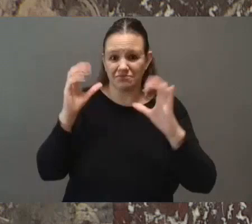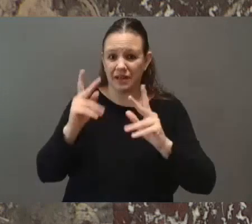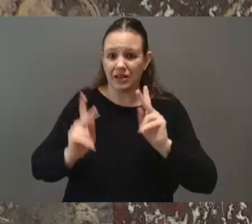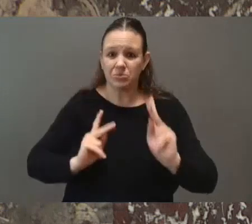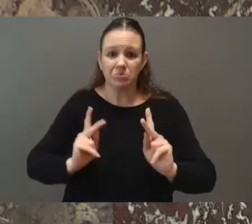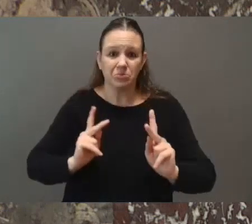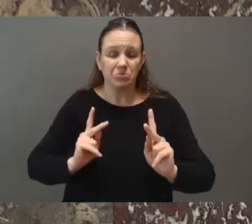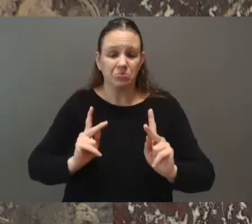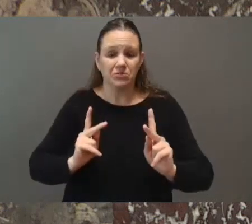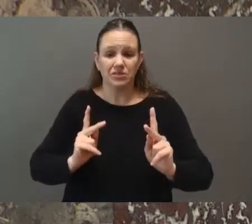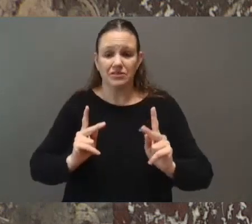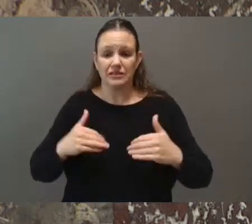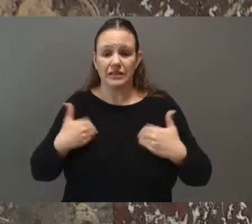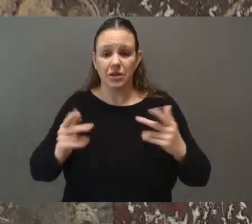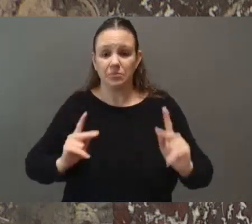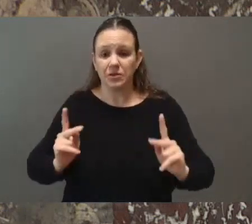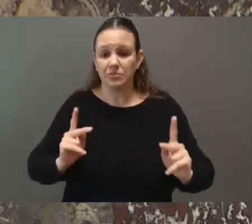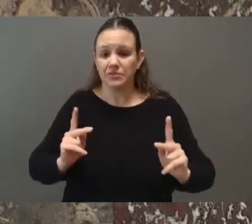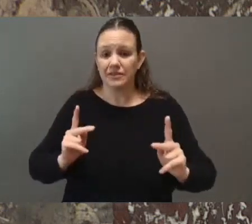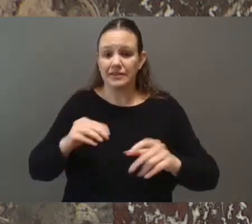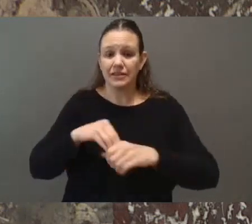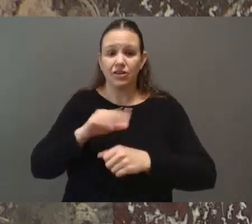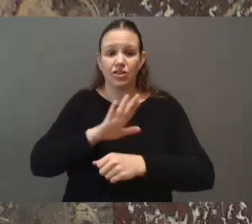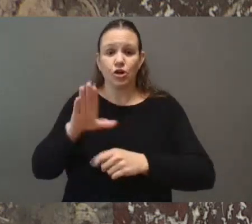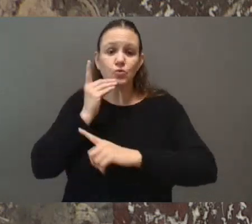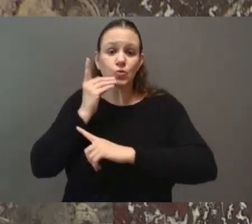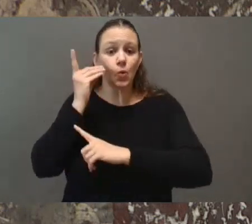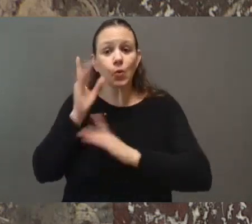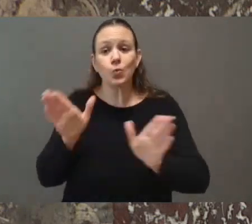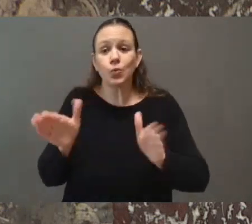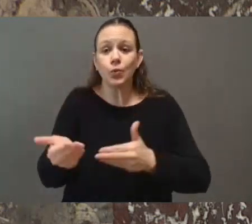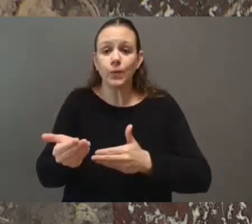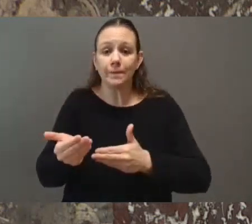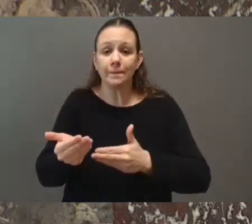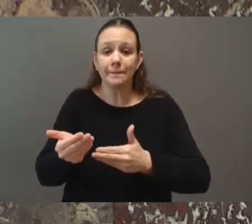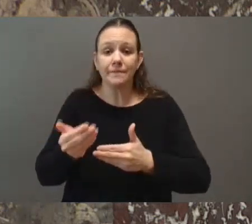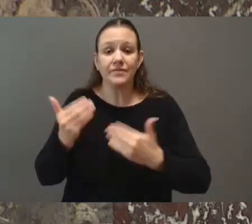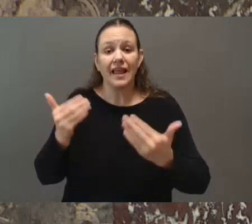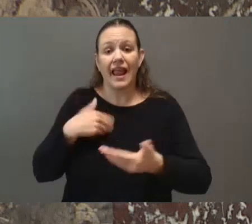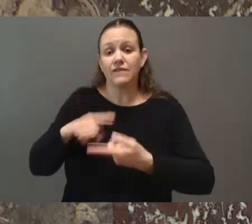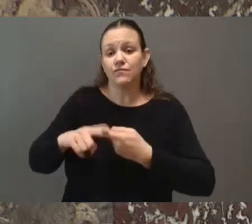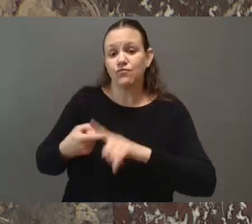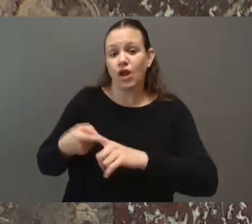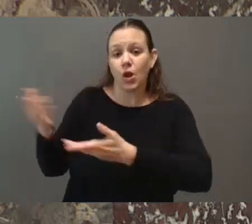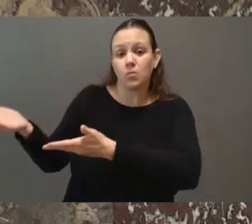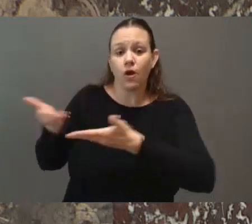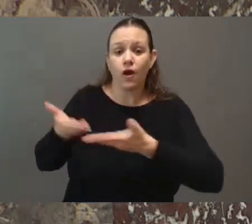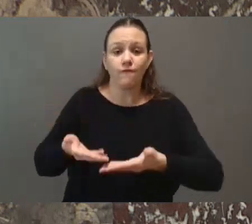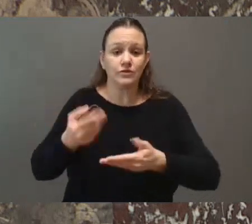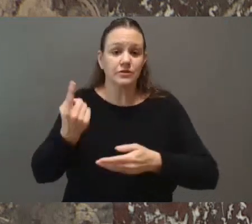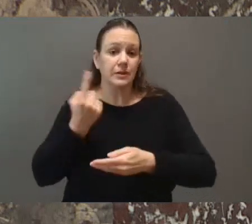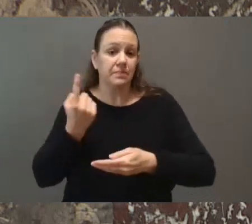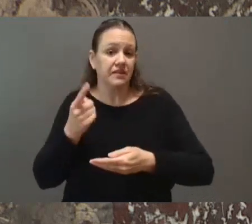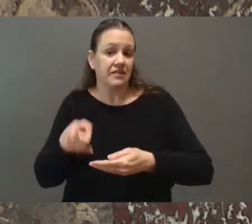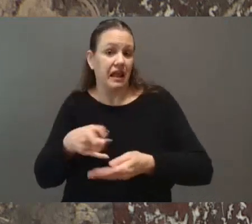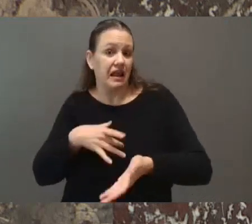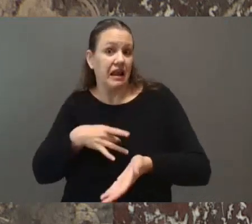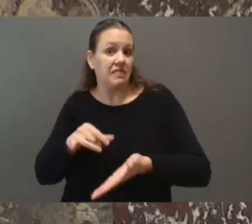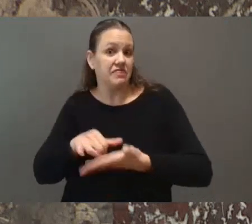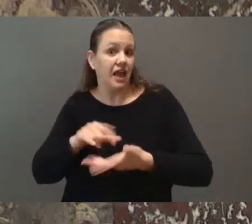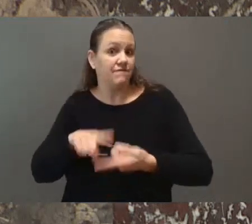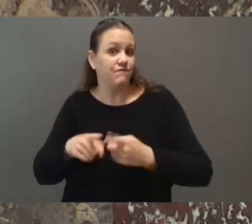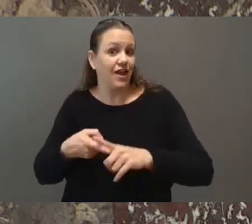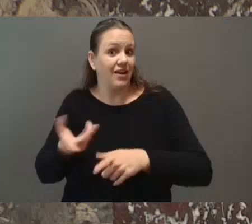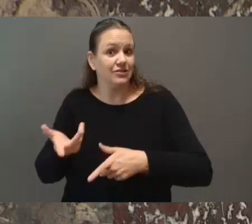offers them something and they don't know where it came from, and it ends up in a horrific result